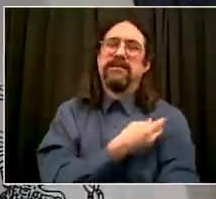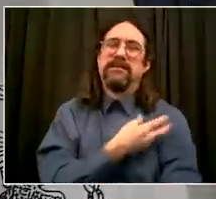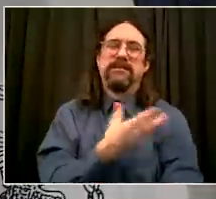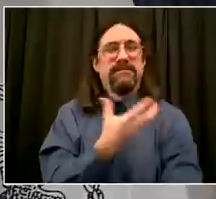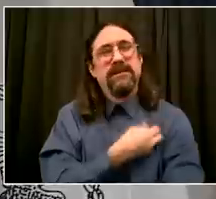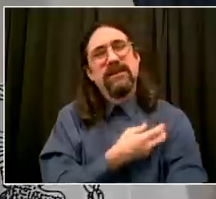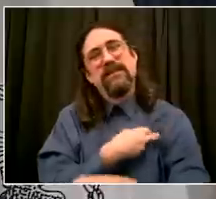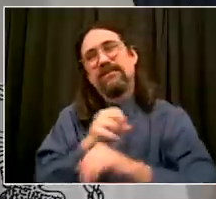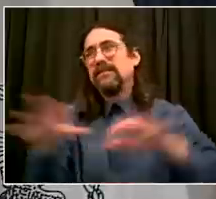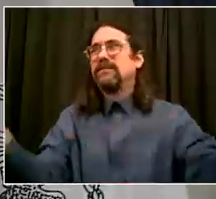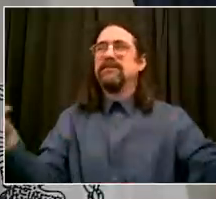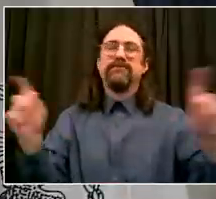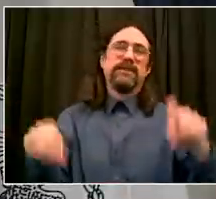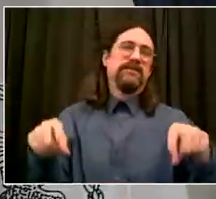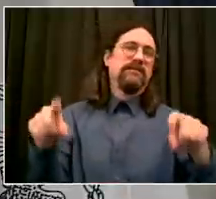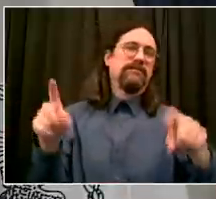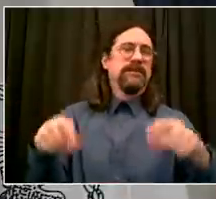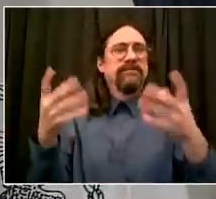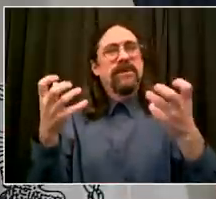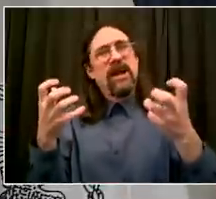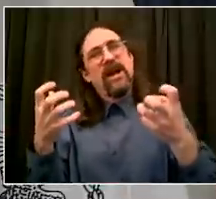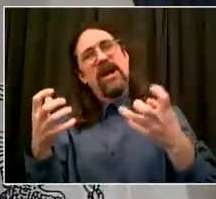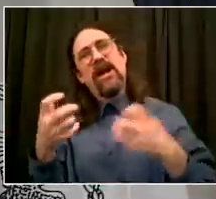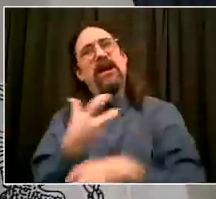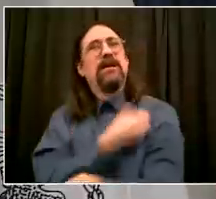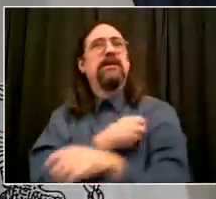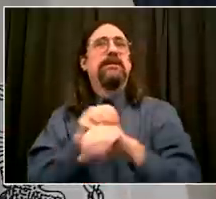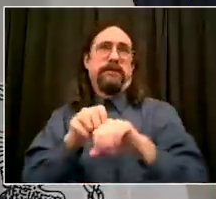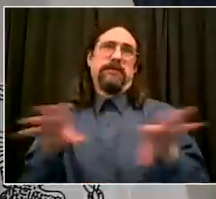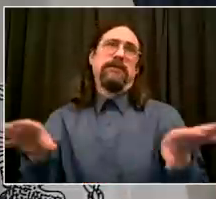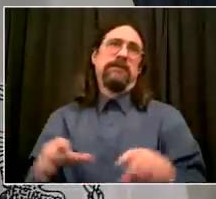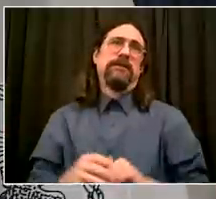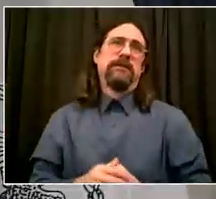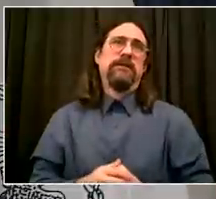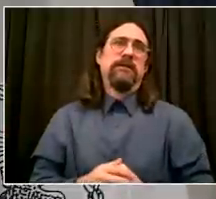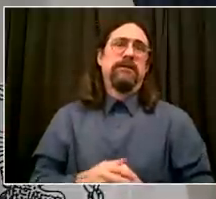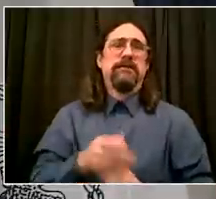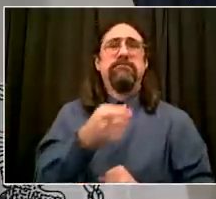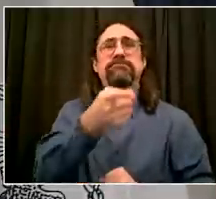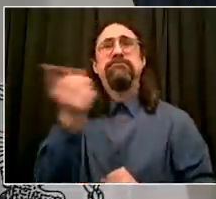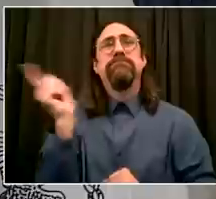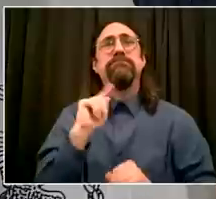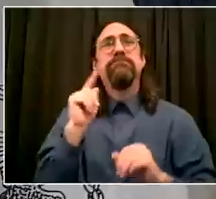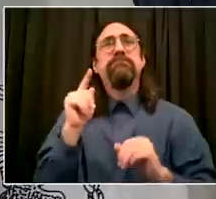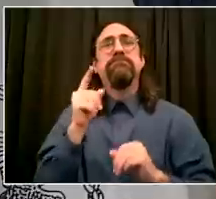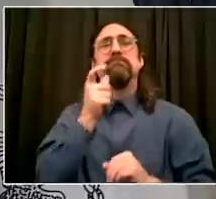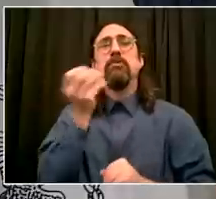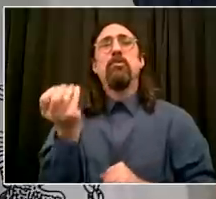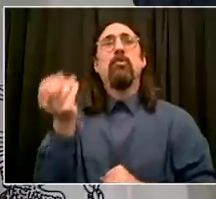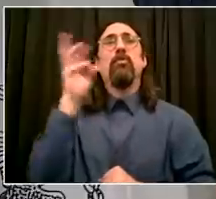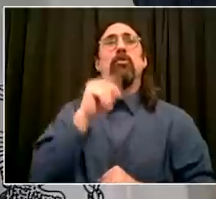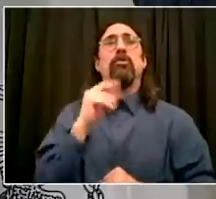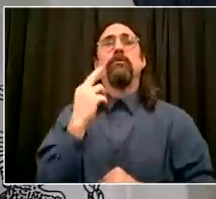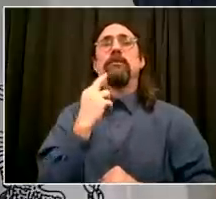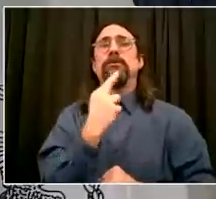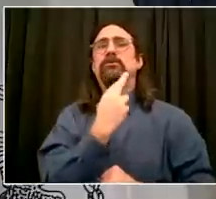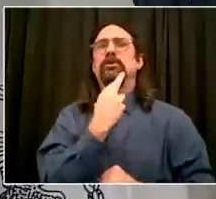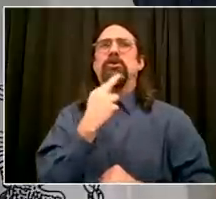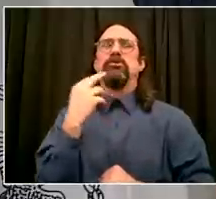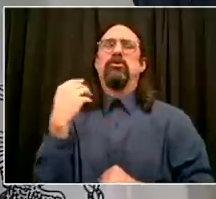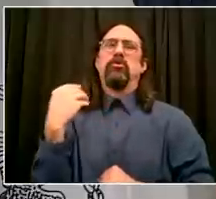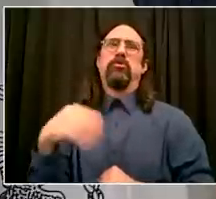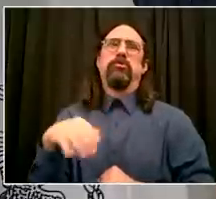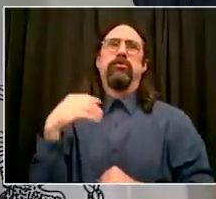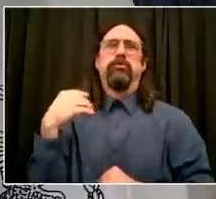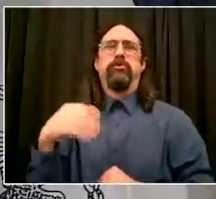that experience before, they understood when they were shut down that the day would come and they were open again. They opened up at that